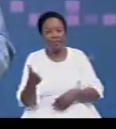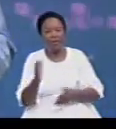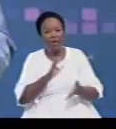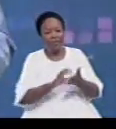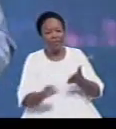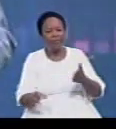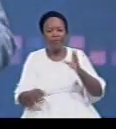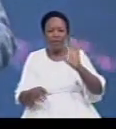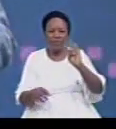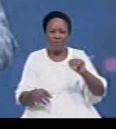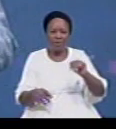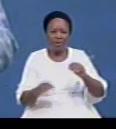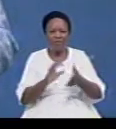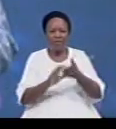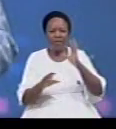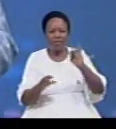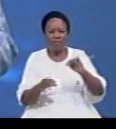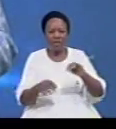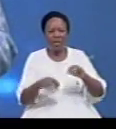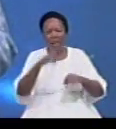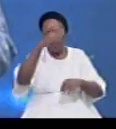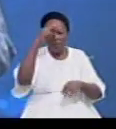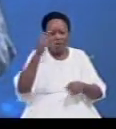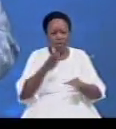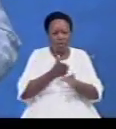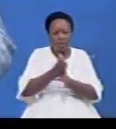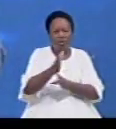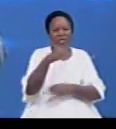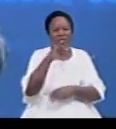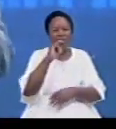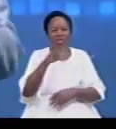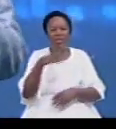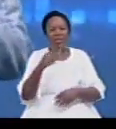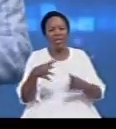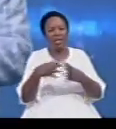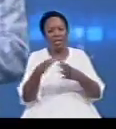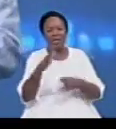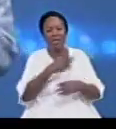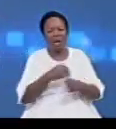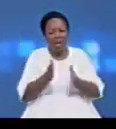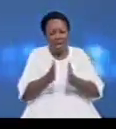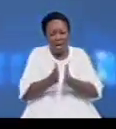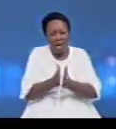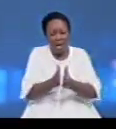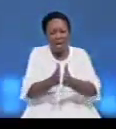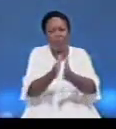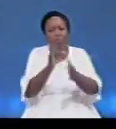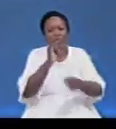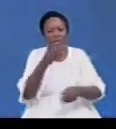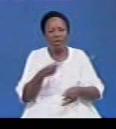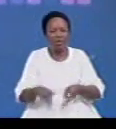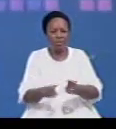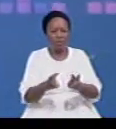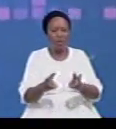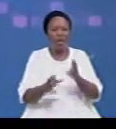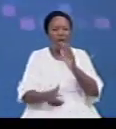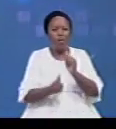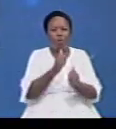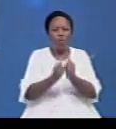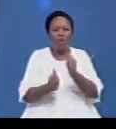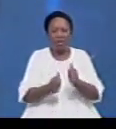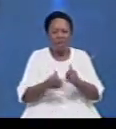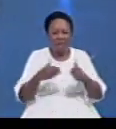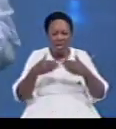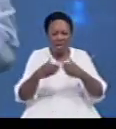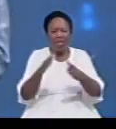verse 14, because straight is the gate, and narrow is the way which leadeth